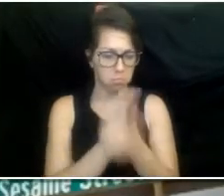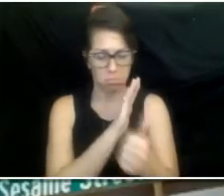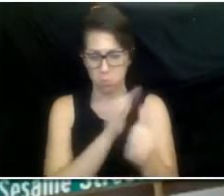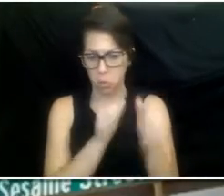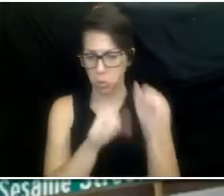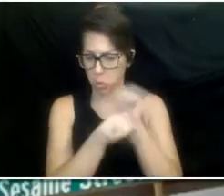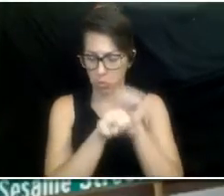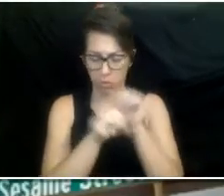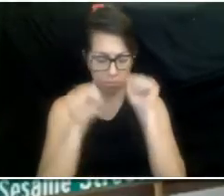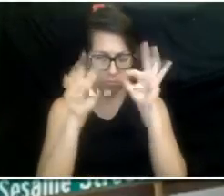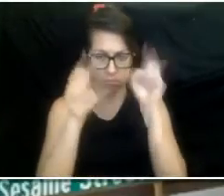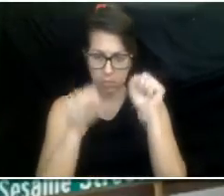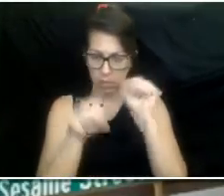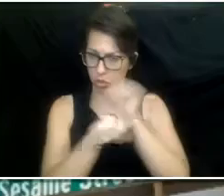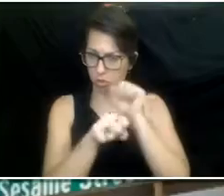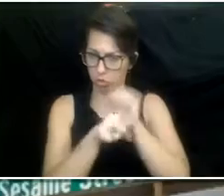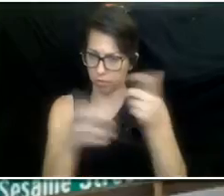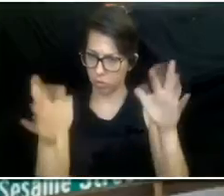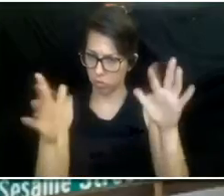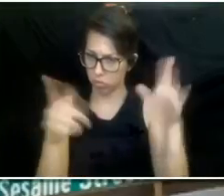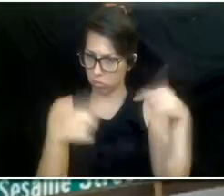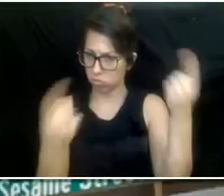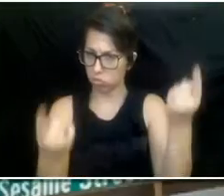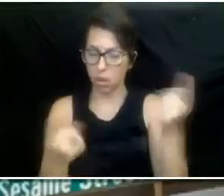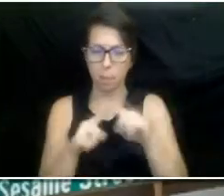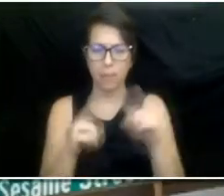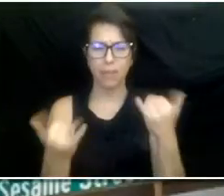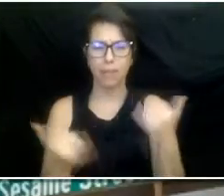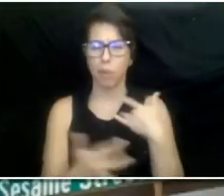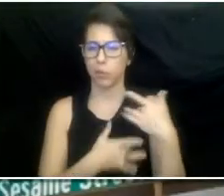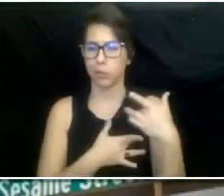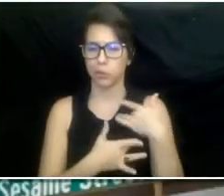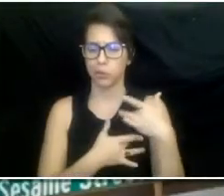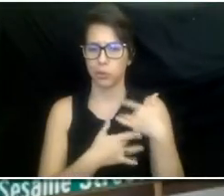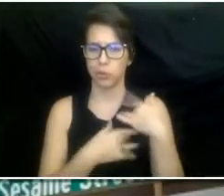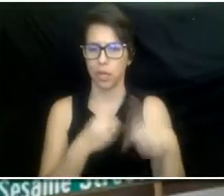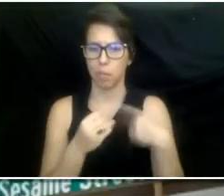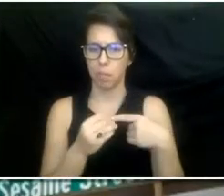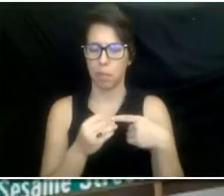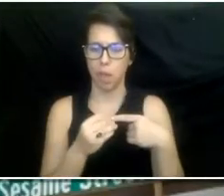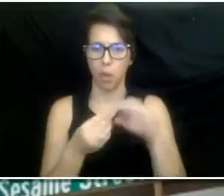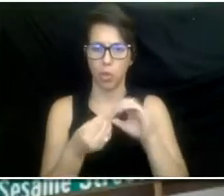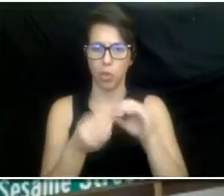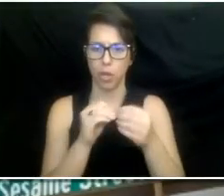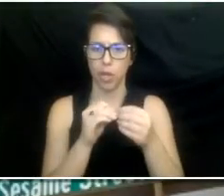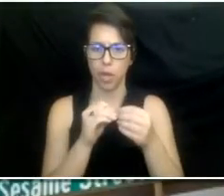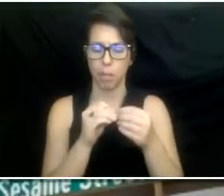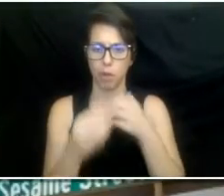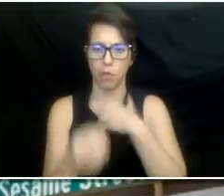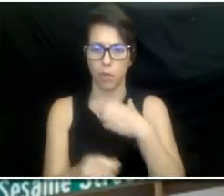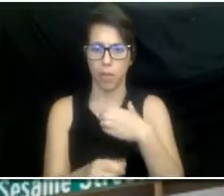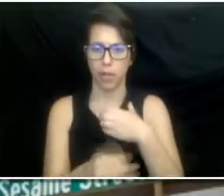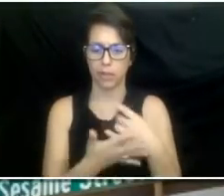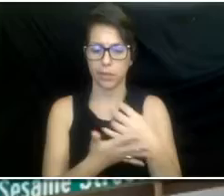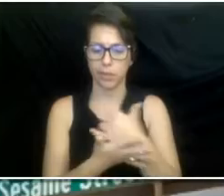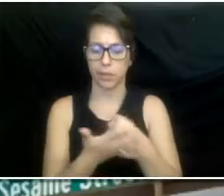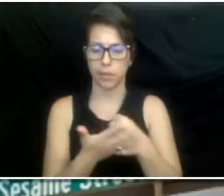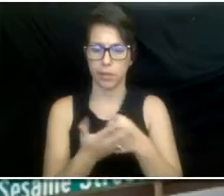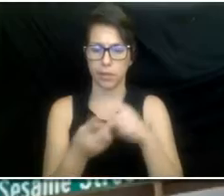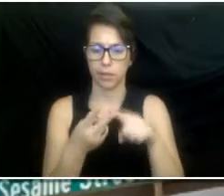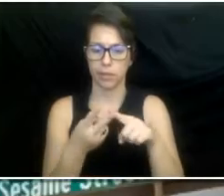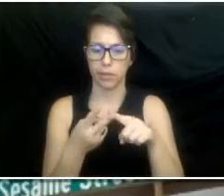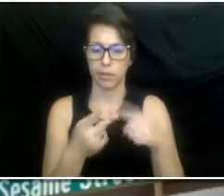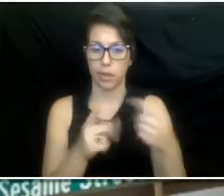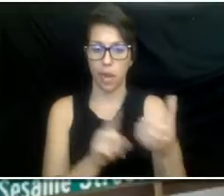I'm I'm reporting what you're reporting the complaints are down the arrests are down and of course